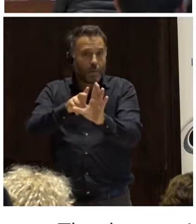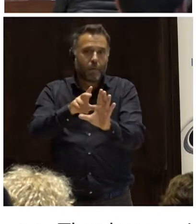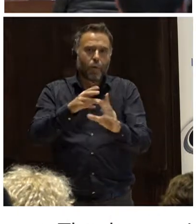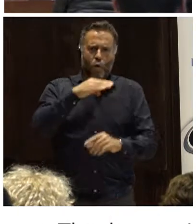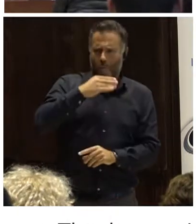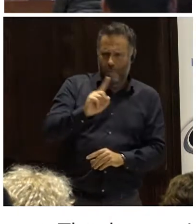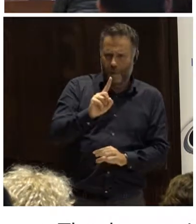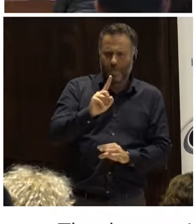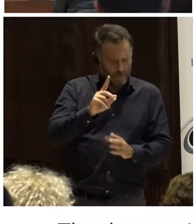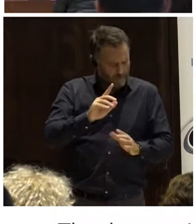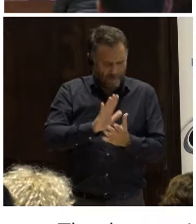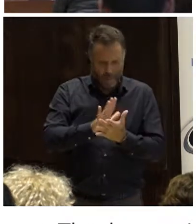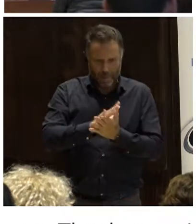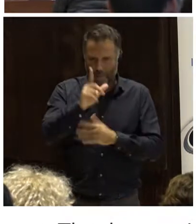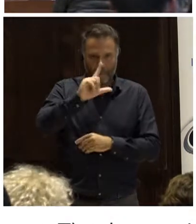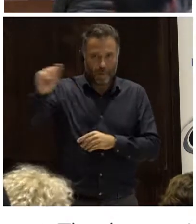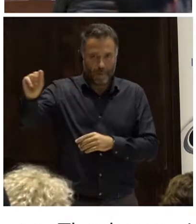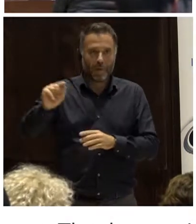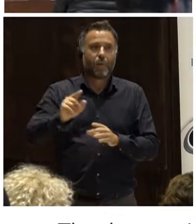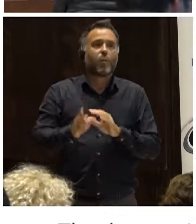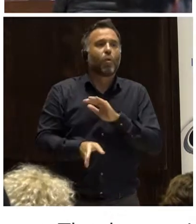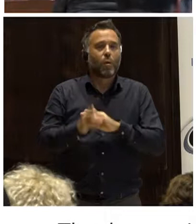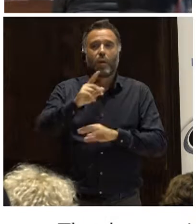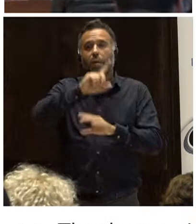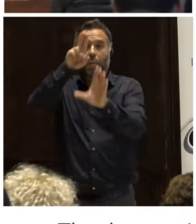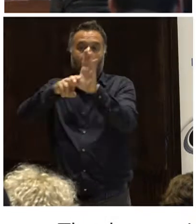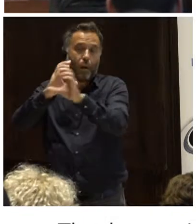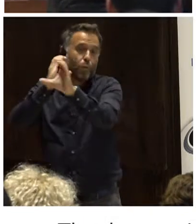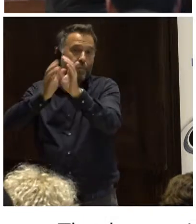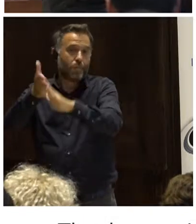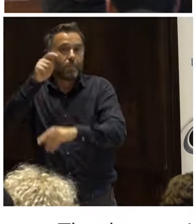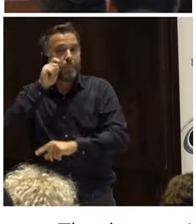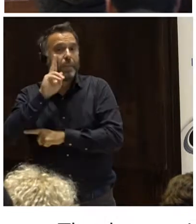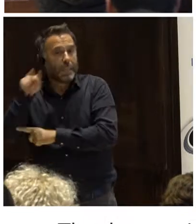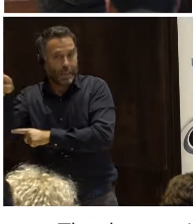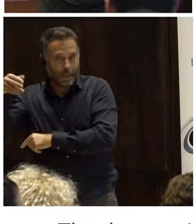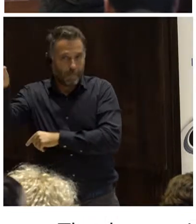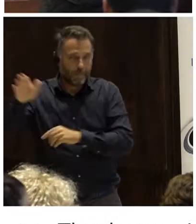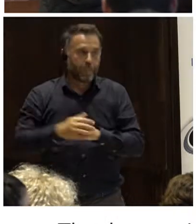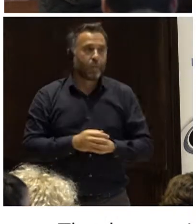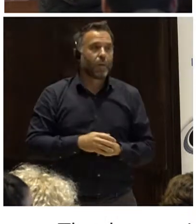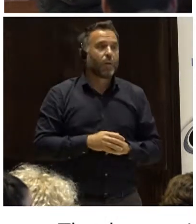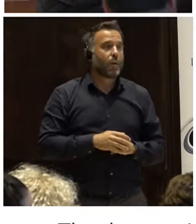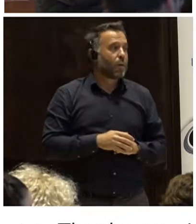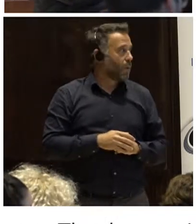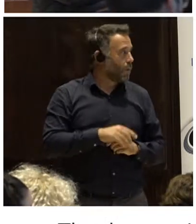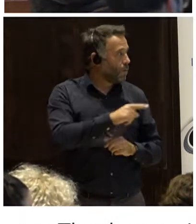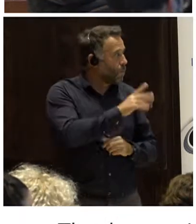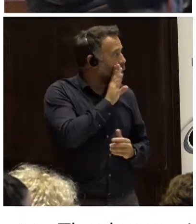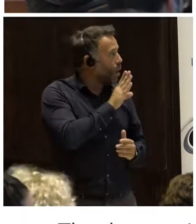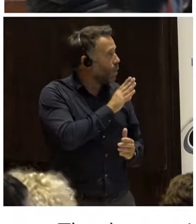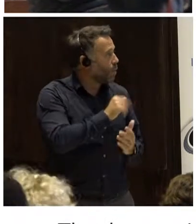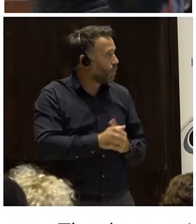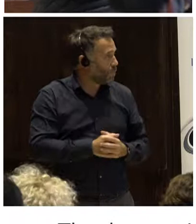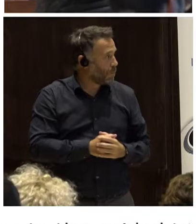cuando se vayan. Por otro lado, continuamos. Yeah, okay, so would you like to say something about this question? No, not